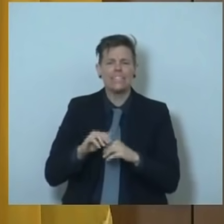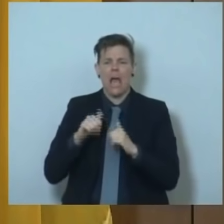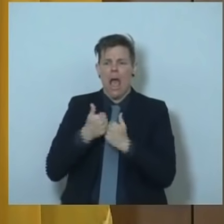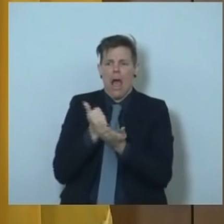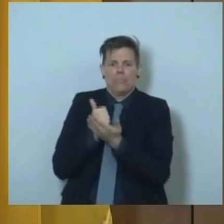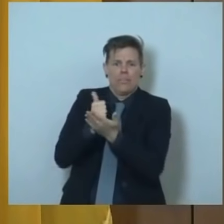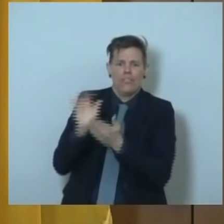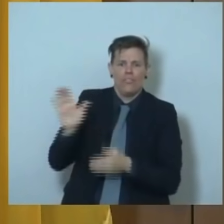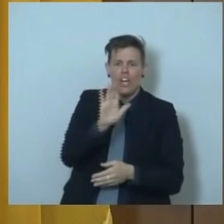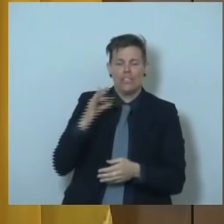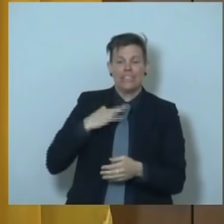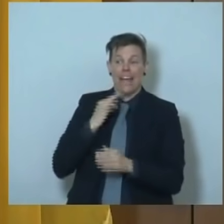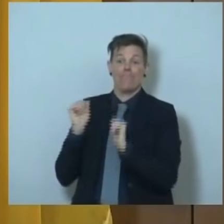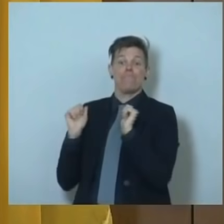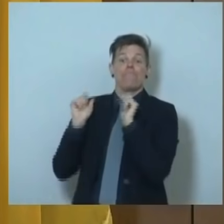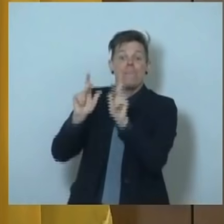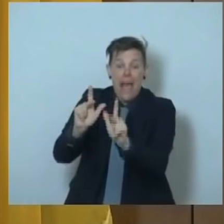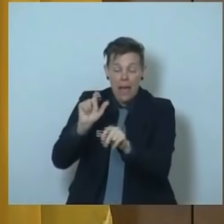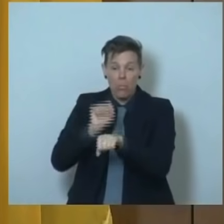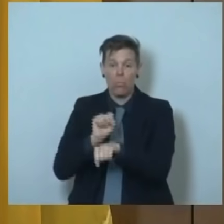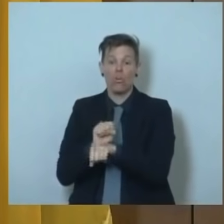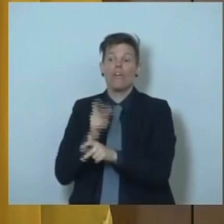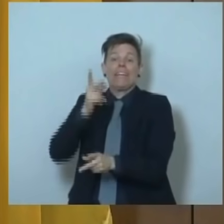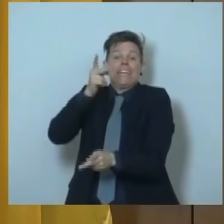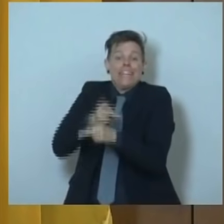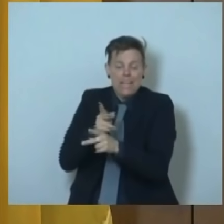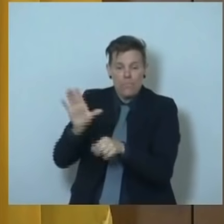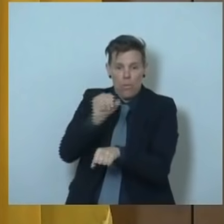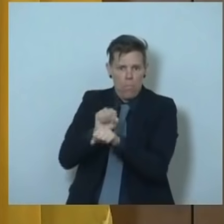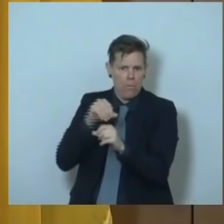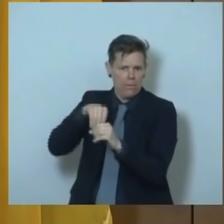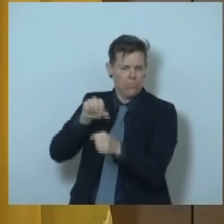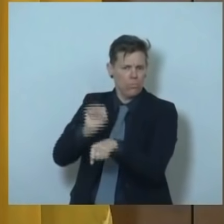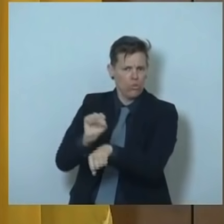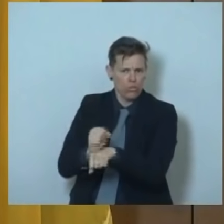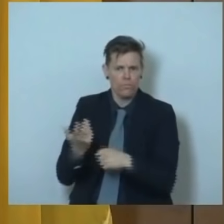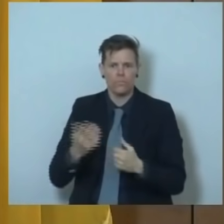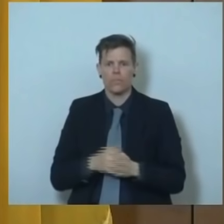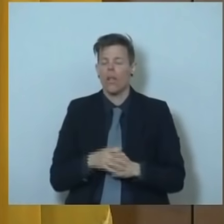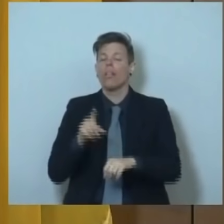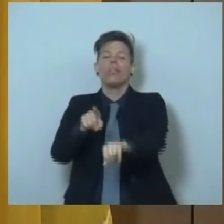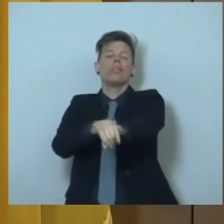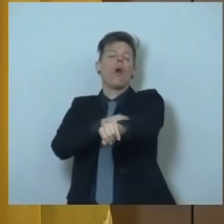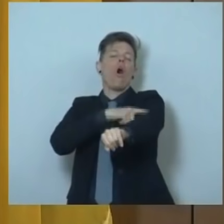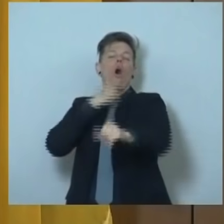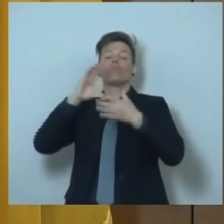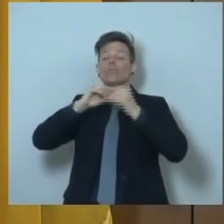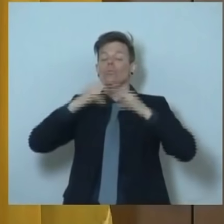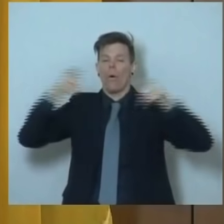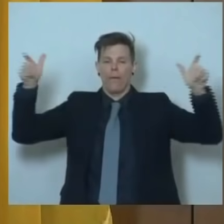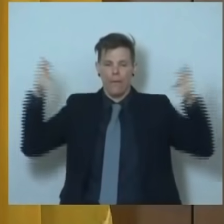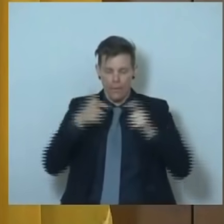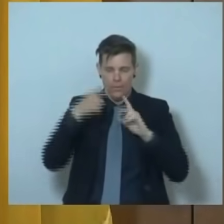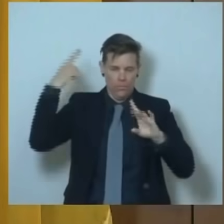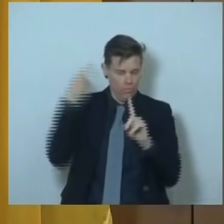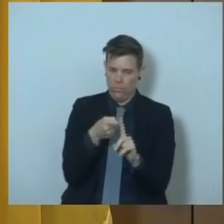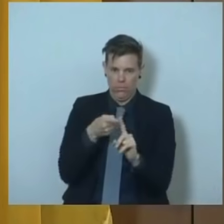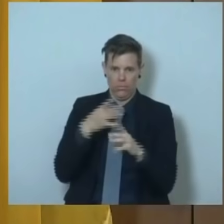work or maintains their ability to work. All right, long story without answering the question. I personally would